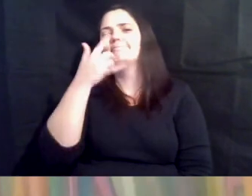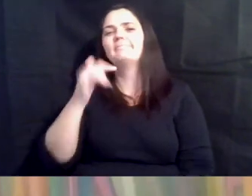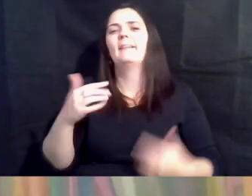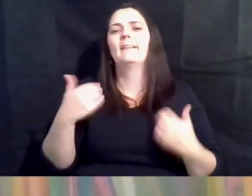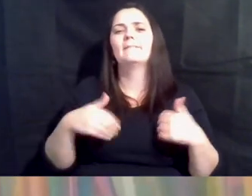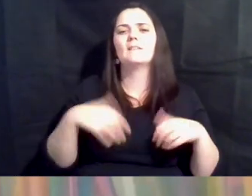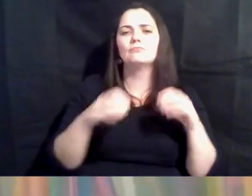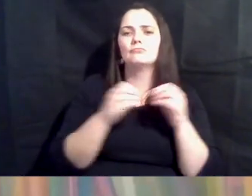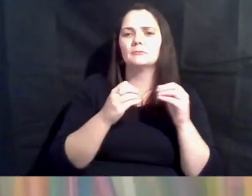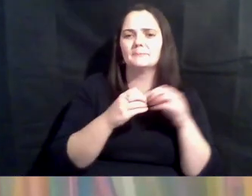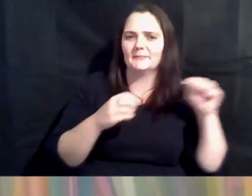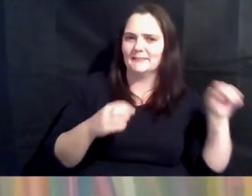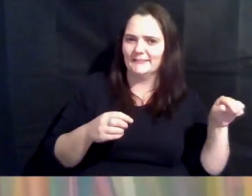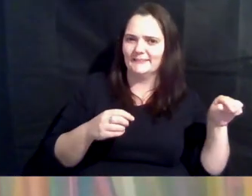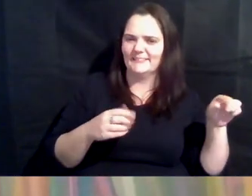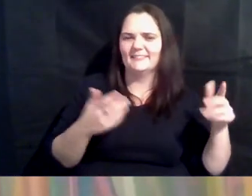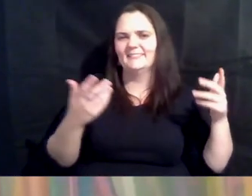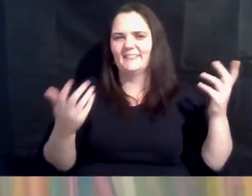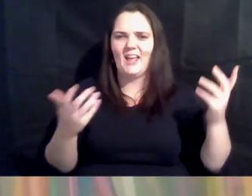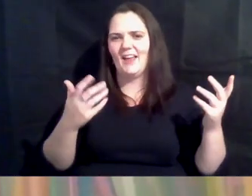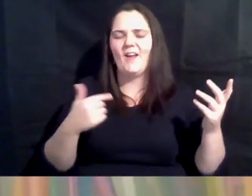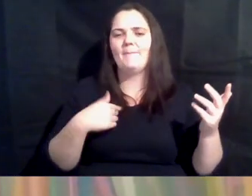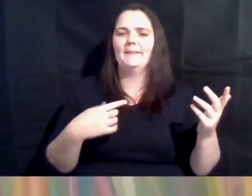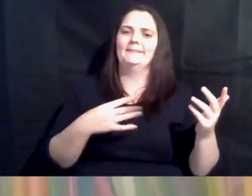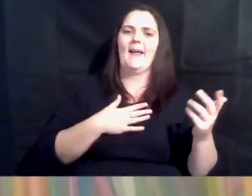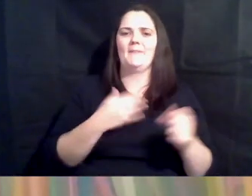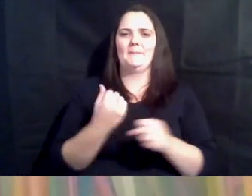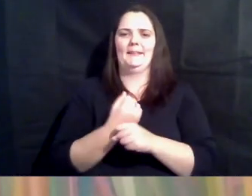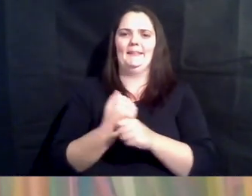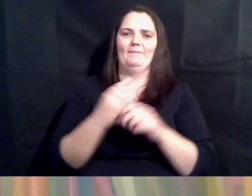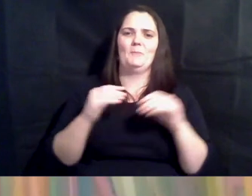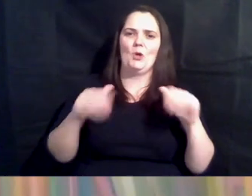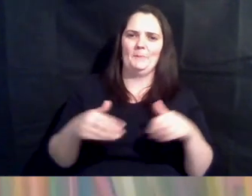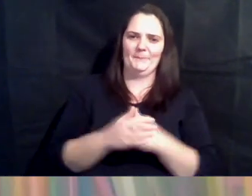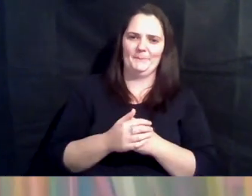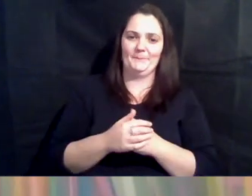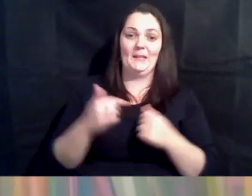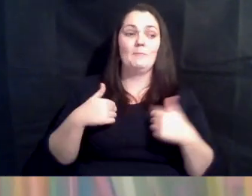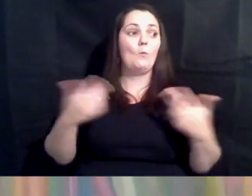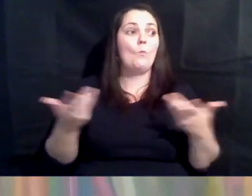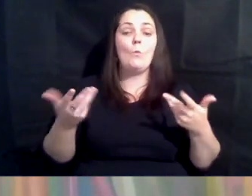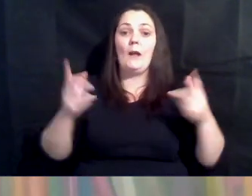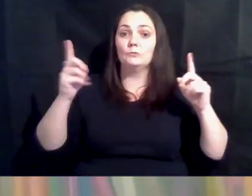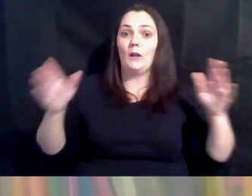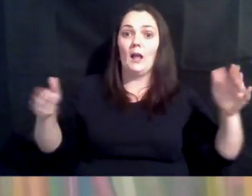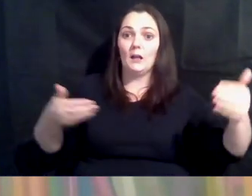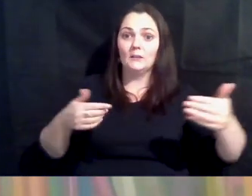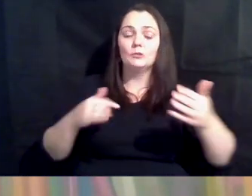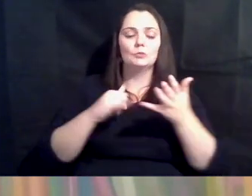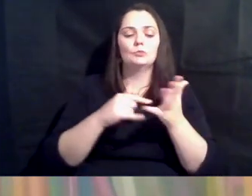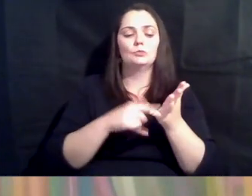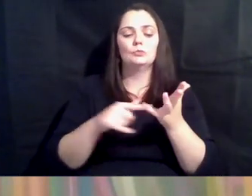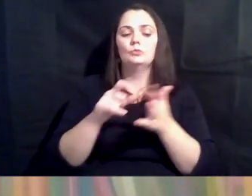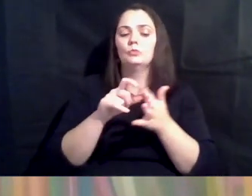participated on my own at home. So I'm working out of my little studio here. I work in a really small